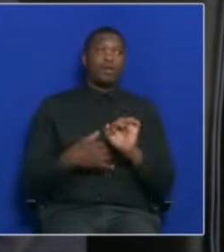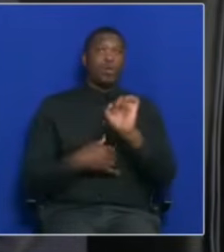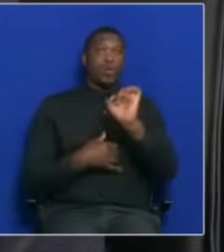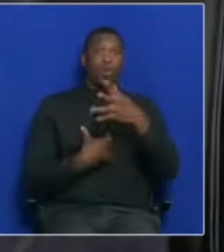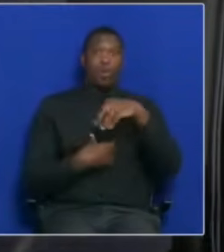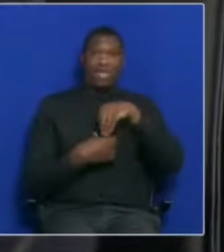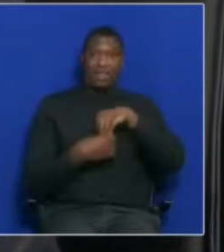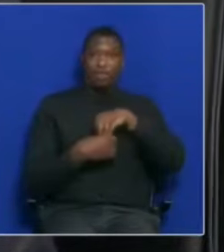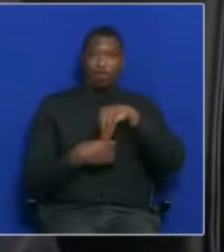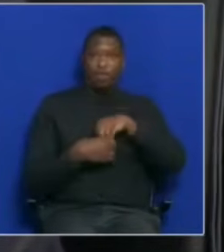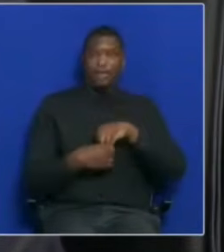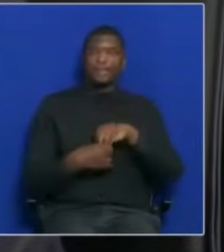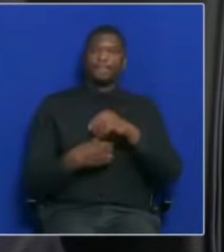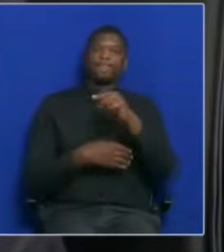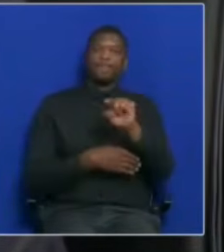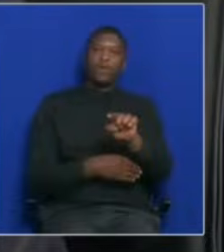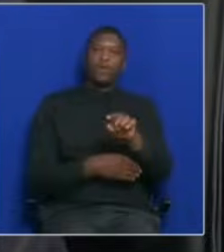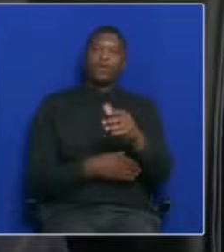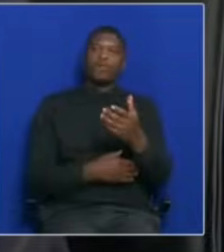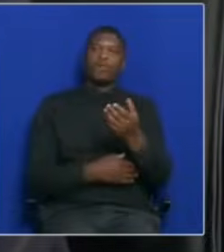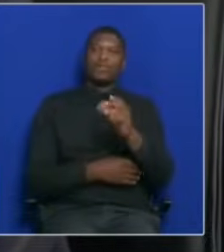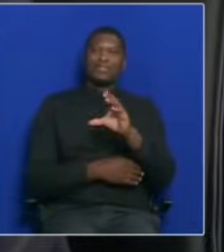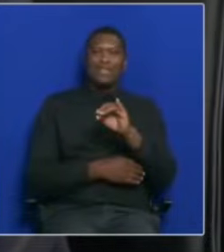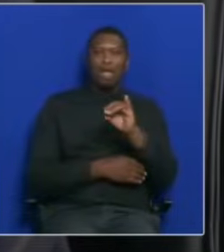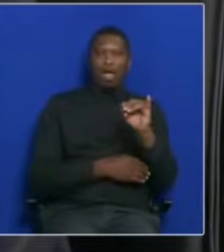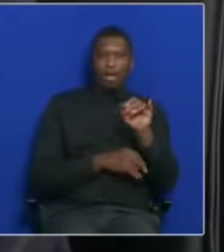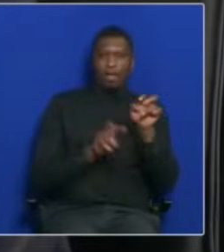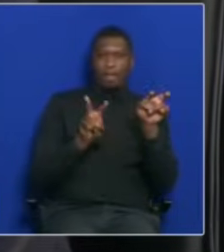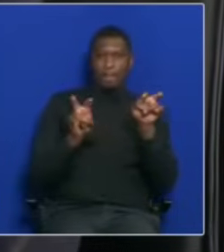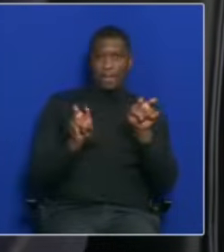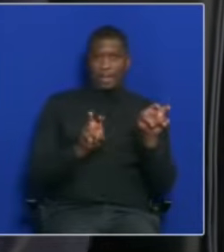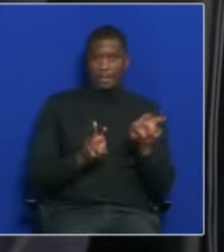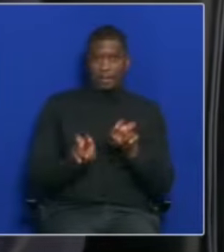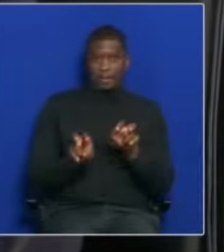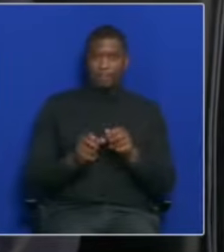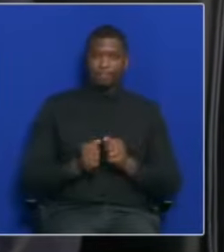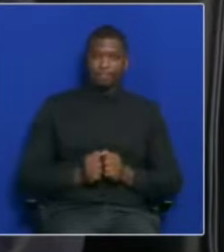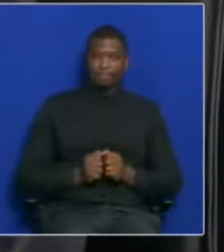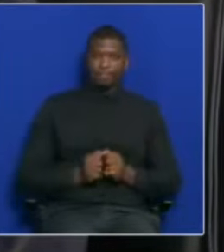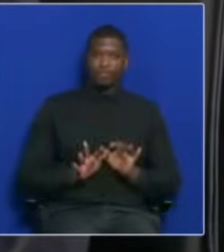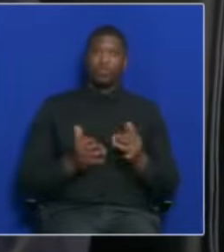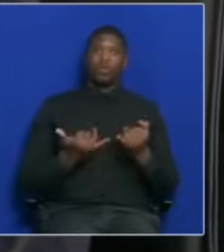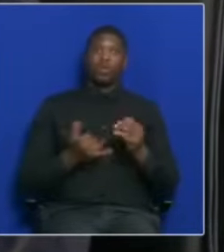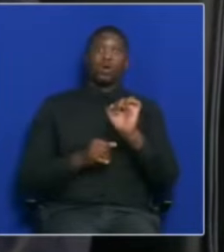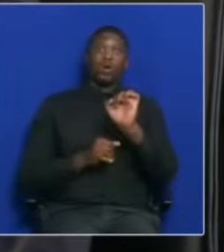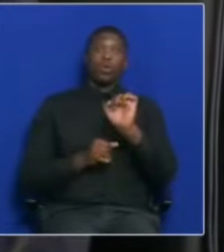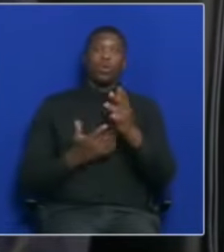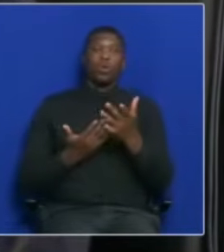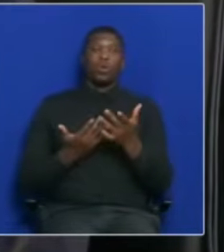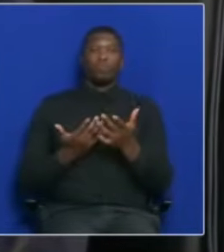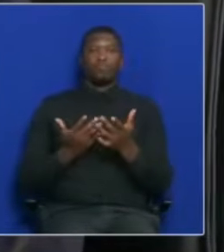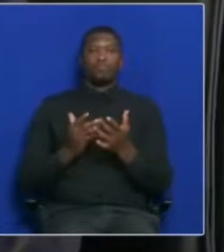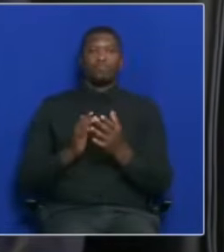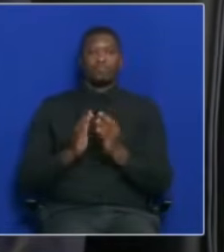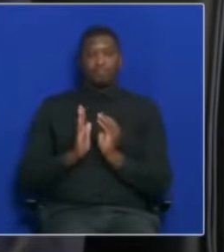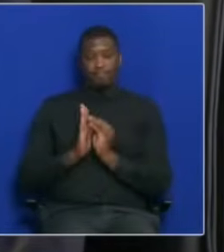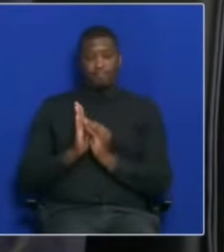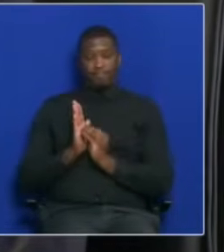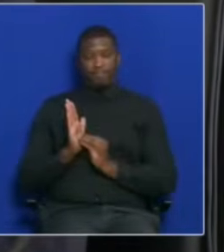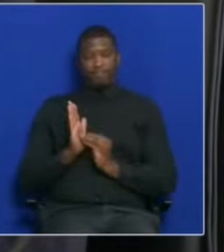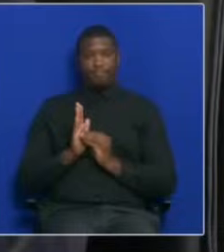the CI-related matters. Now, in your statement, the first incident or the first